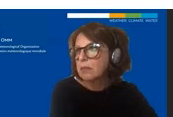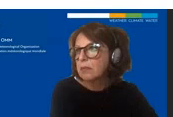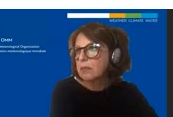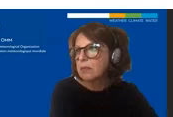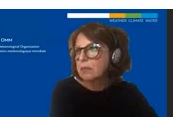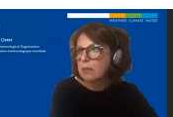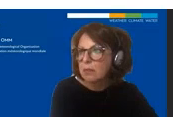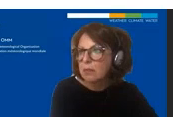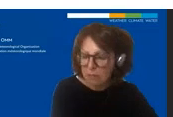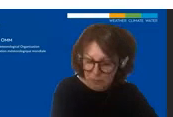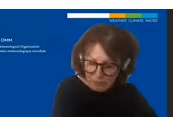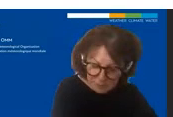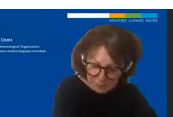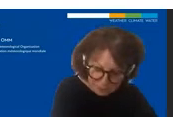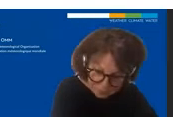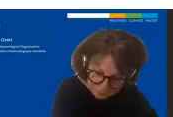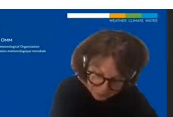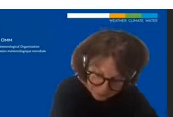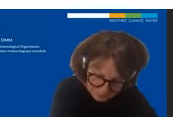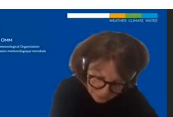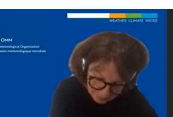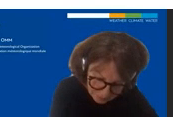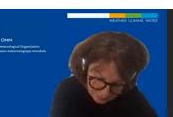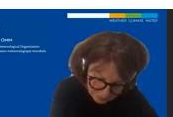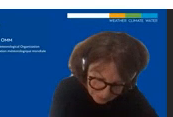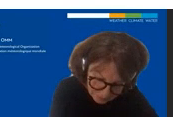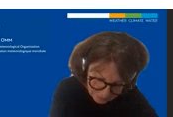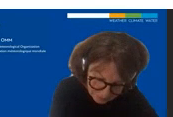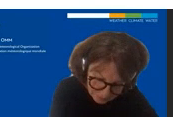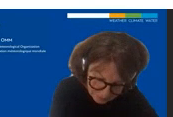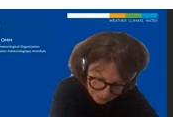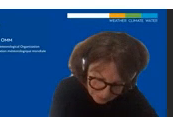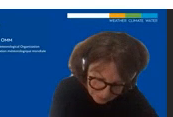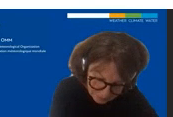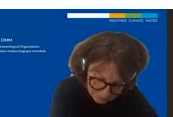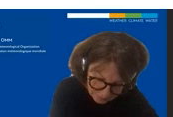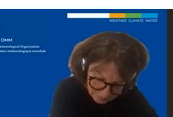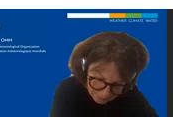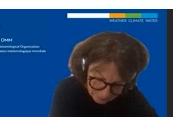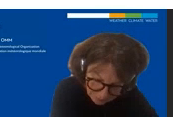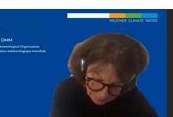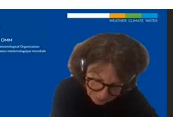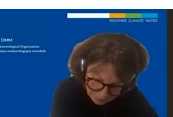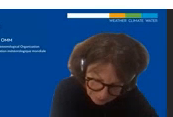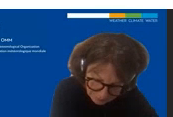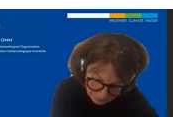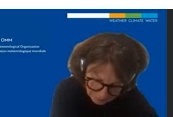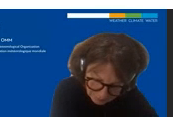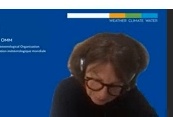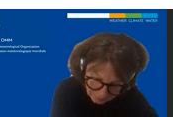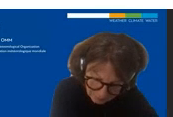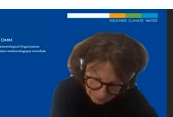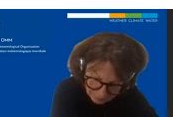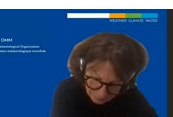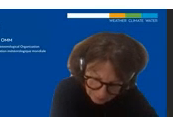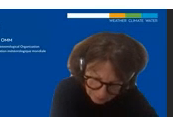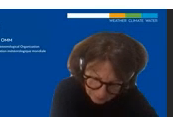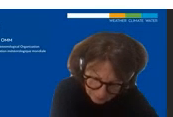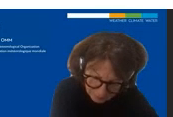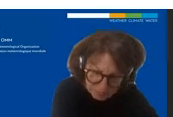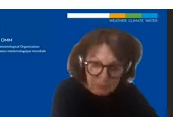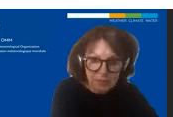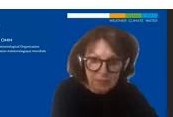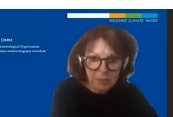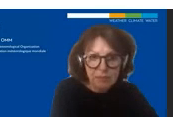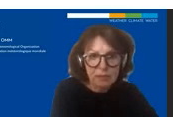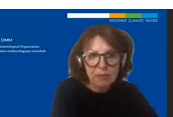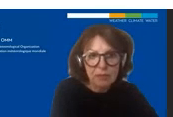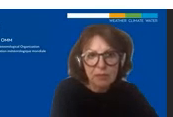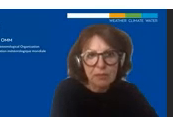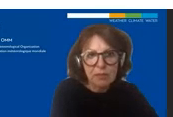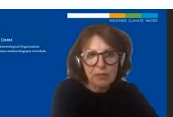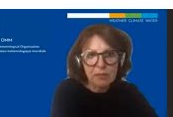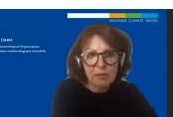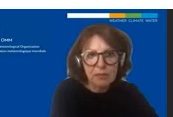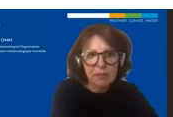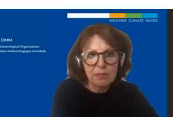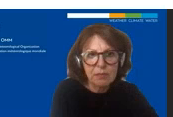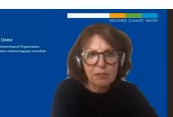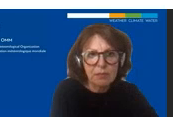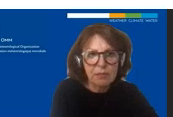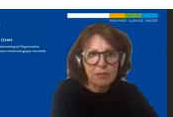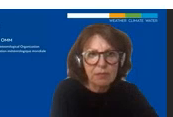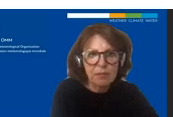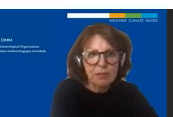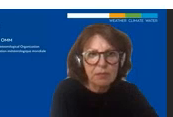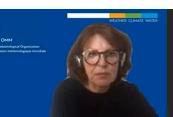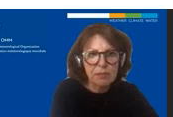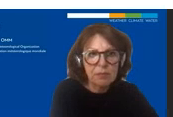health, as well as for agriculture. So this is a consultative project process. We do engage with the Department of Agriculture